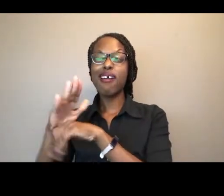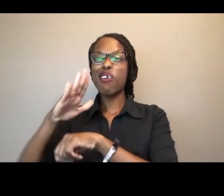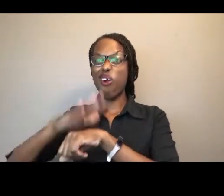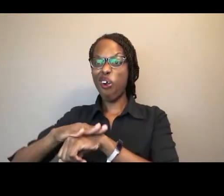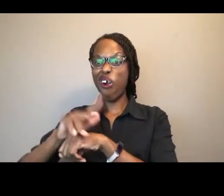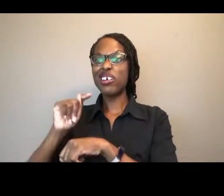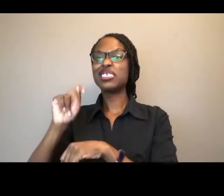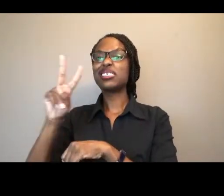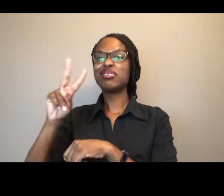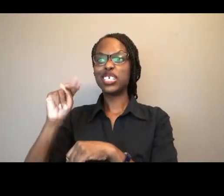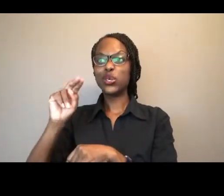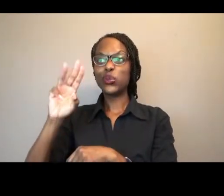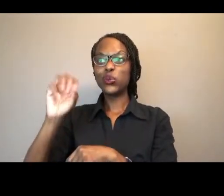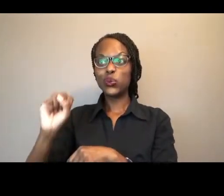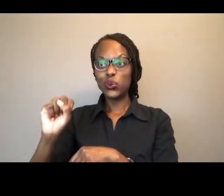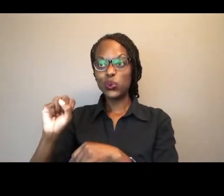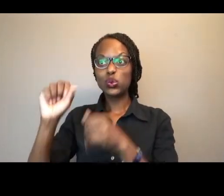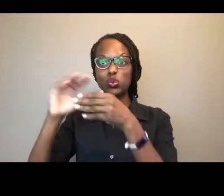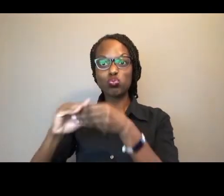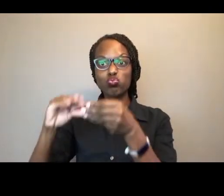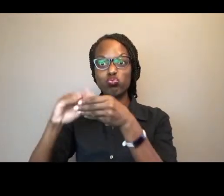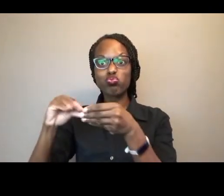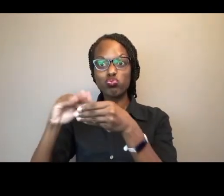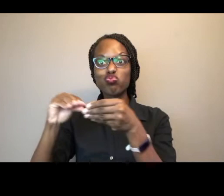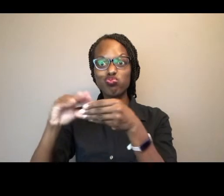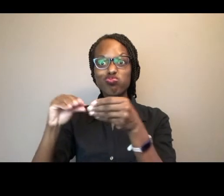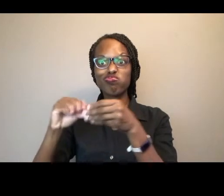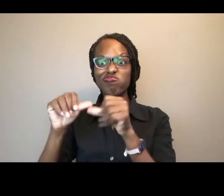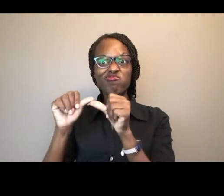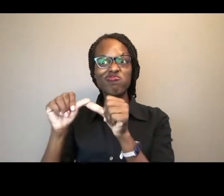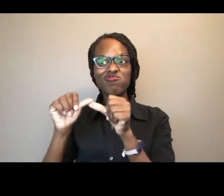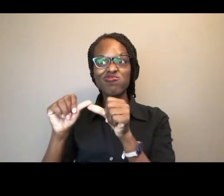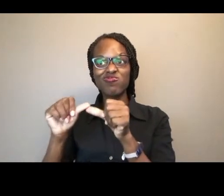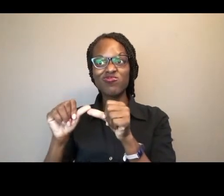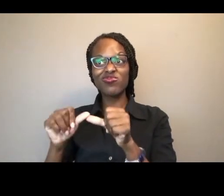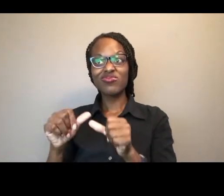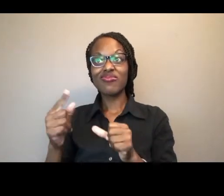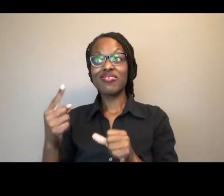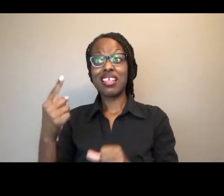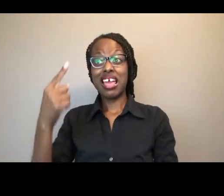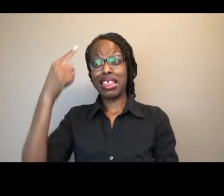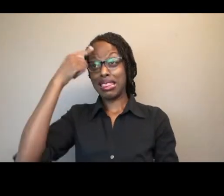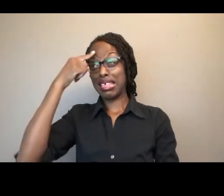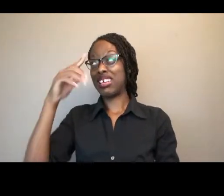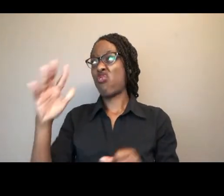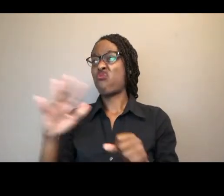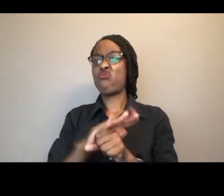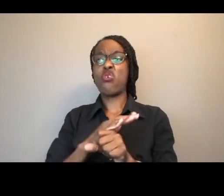night. I think for a whole month.